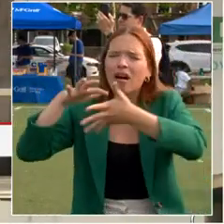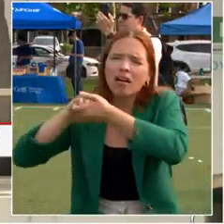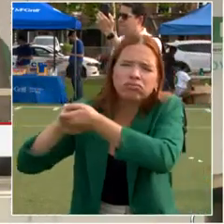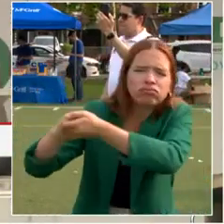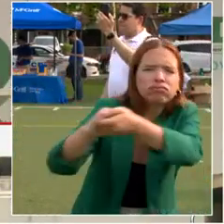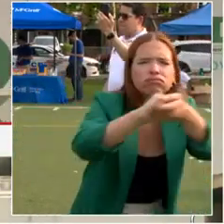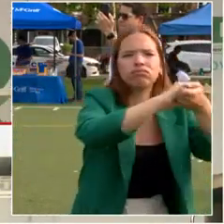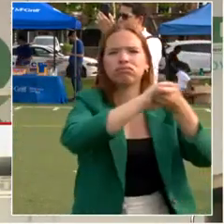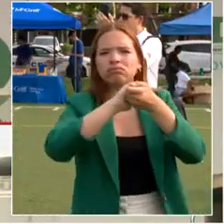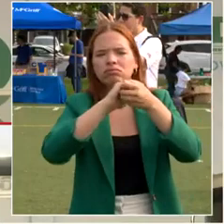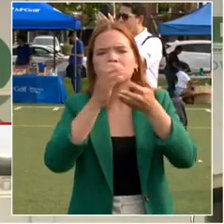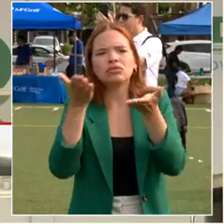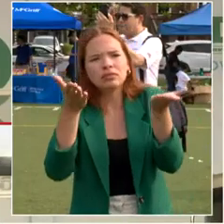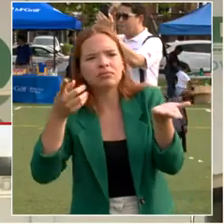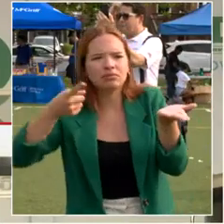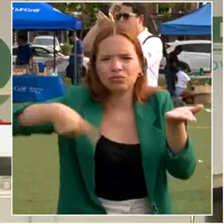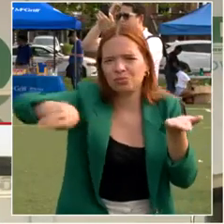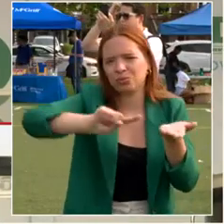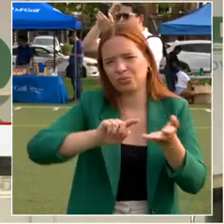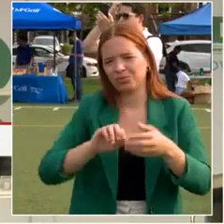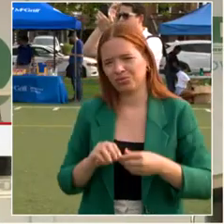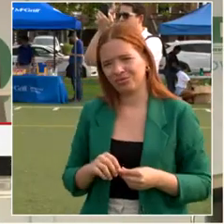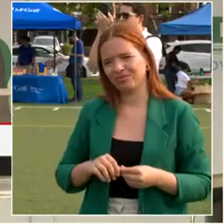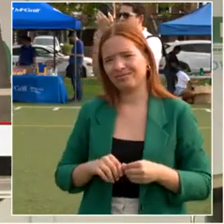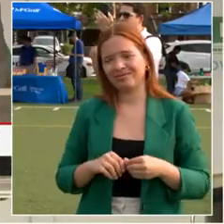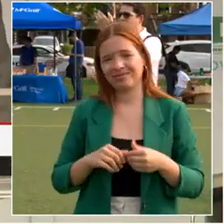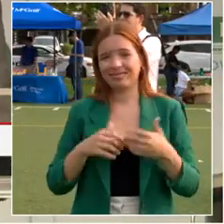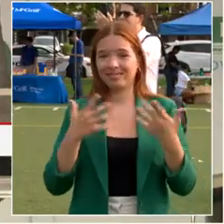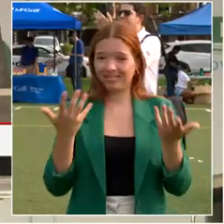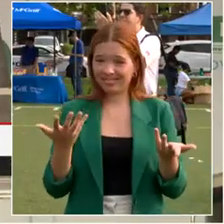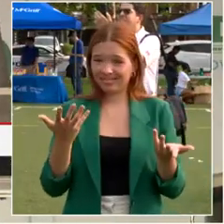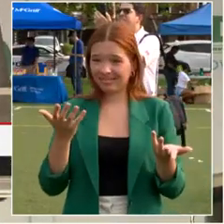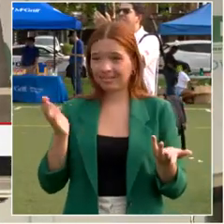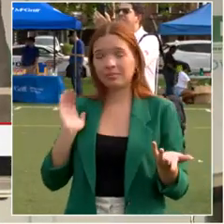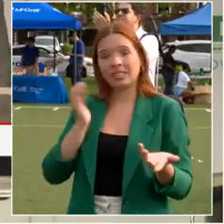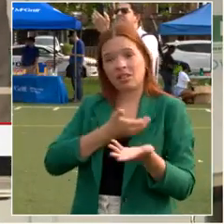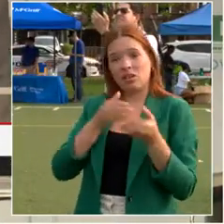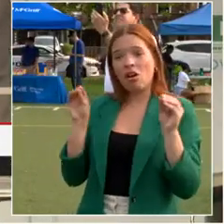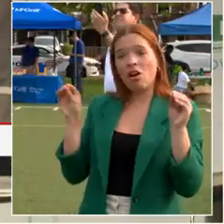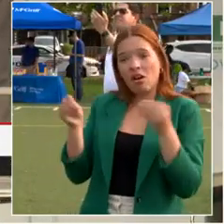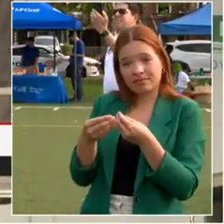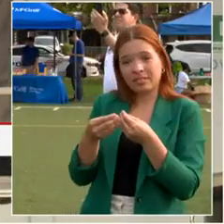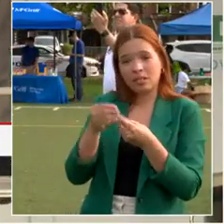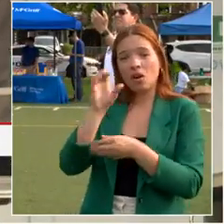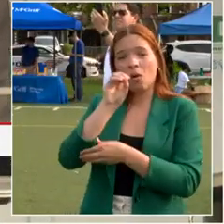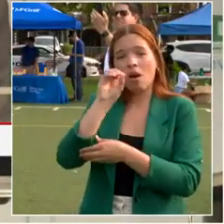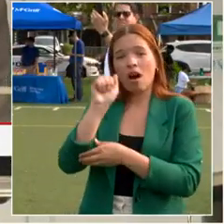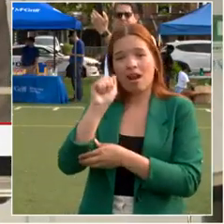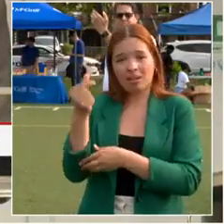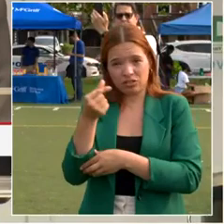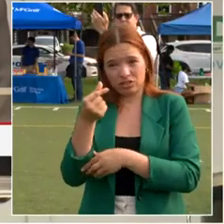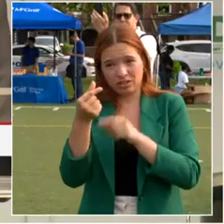Now, we in OAG are going to continue to work with MPD under the new chief's leadership